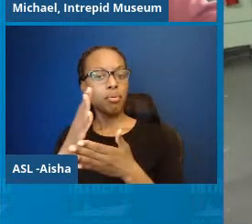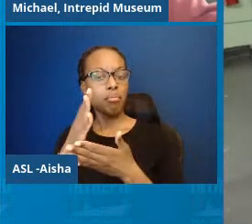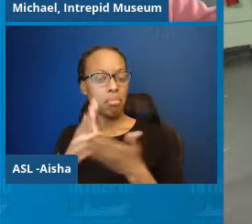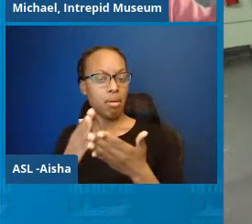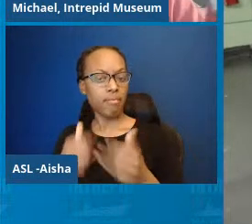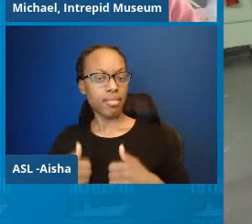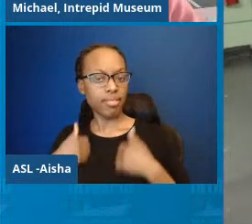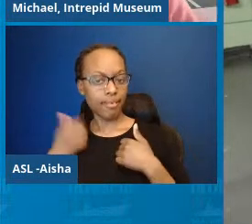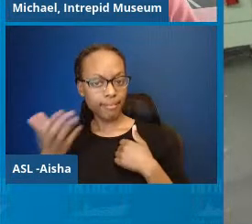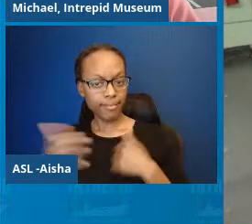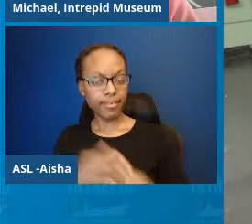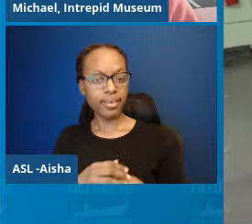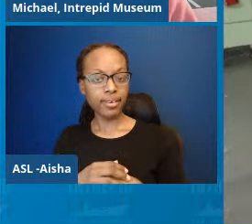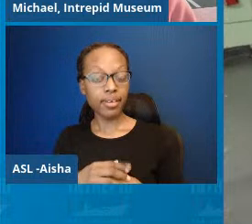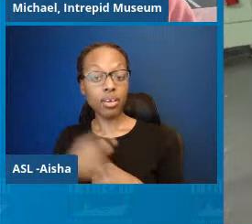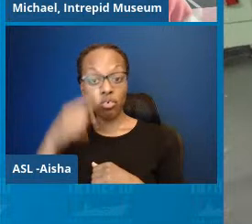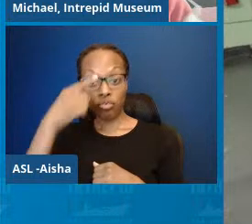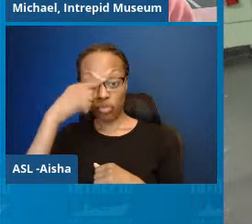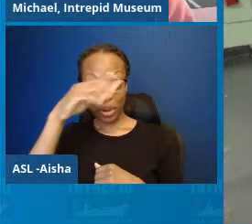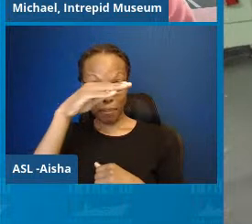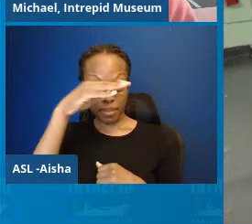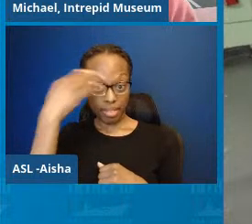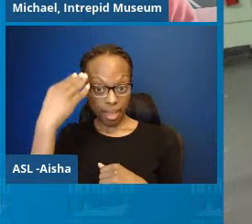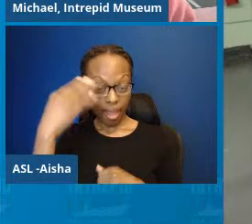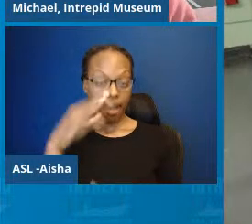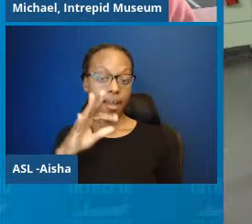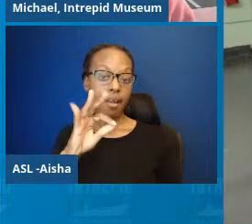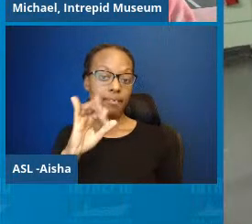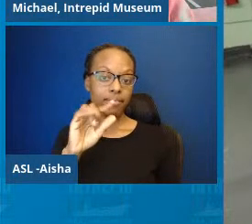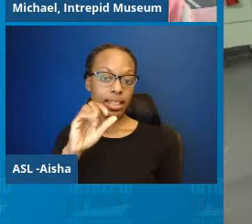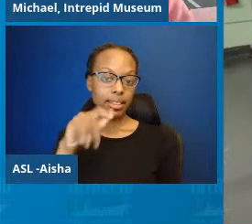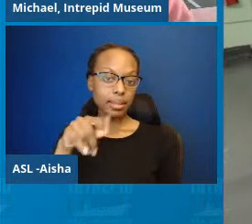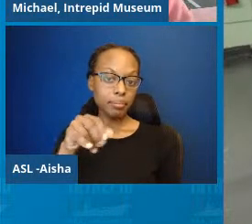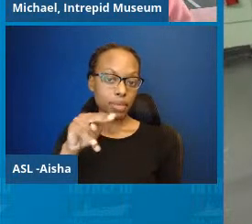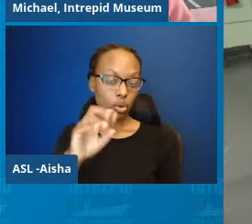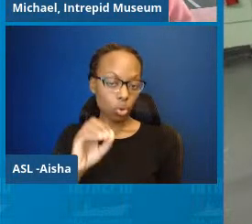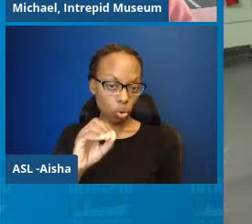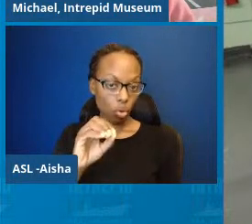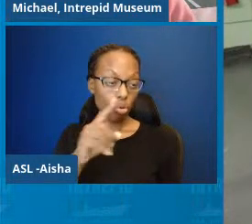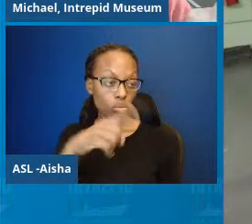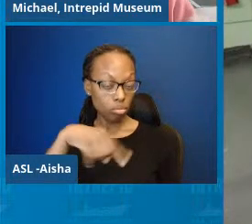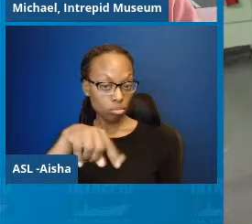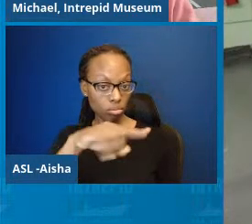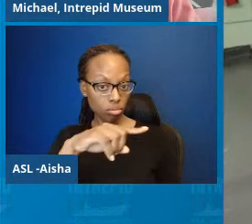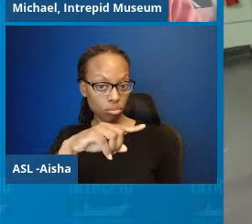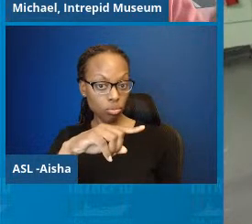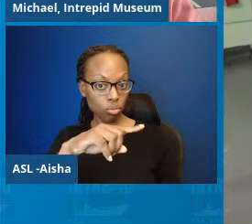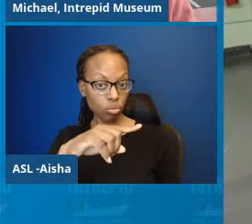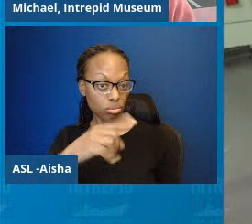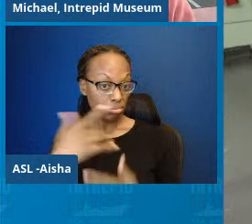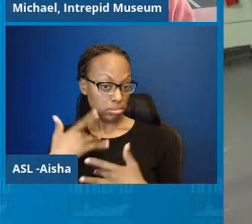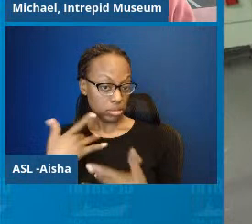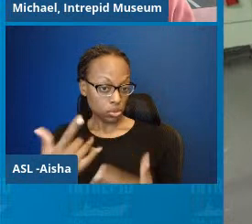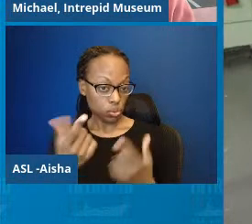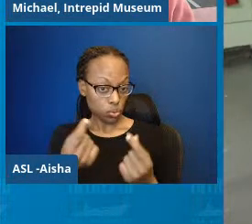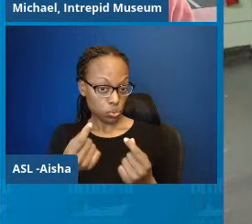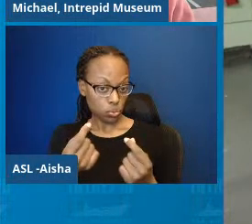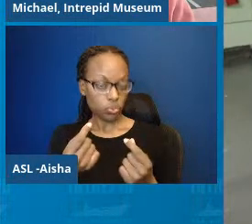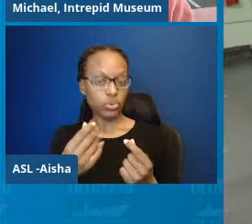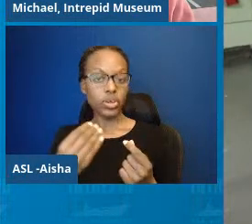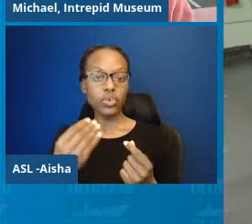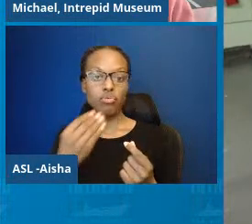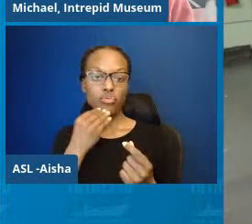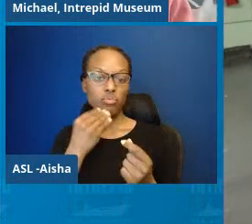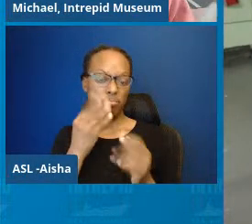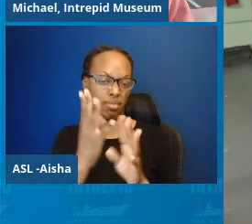For Black sailors and Filipino sailors, oftentimes you would get your food from the chow